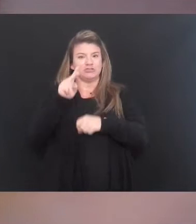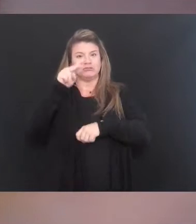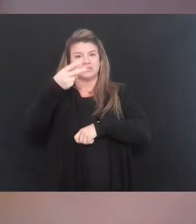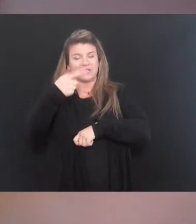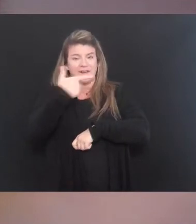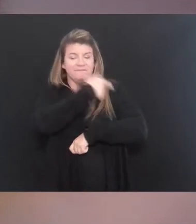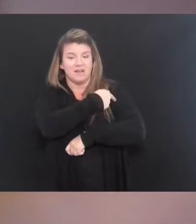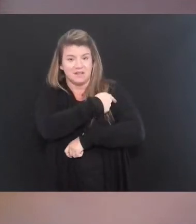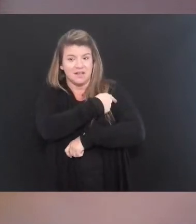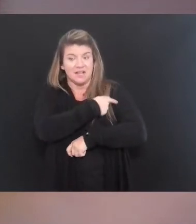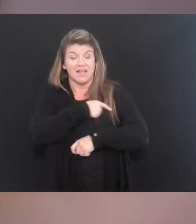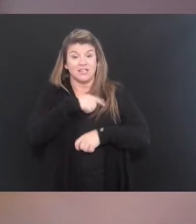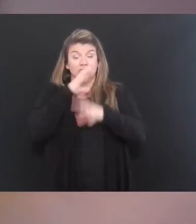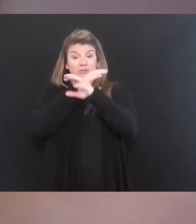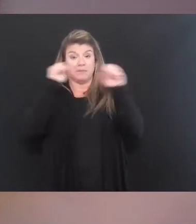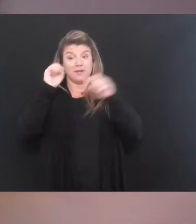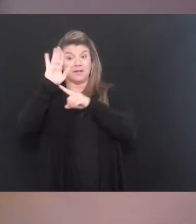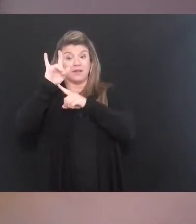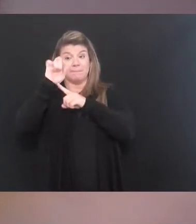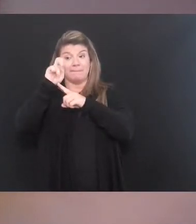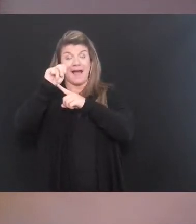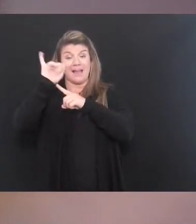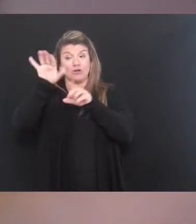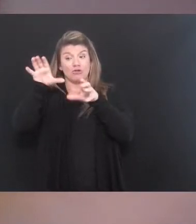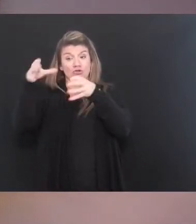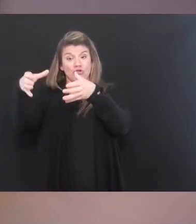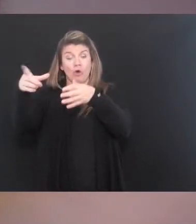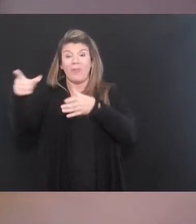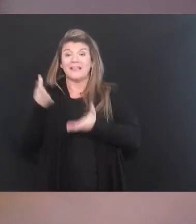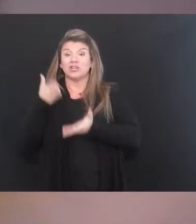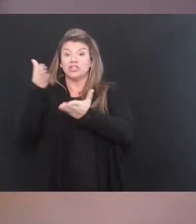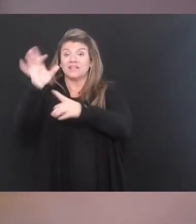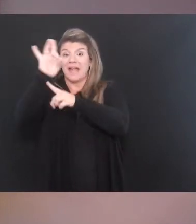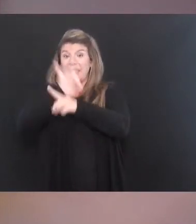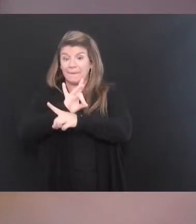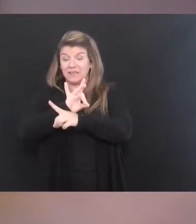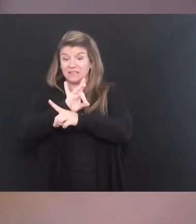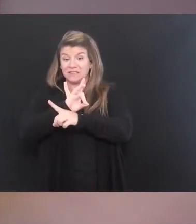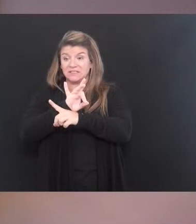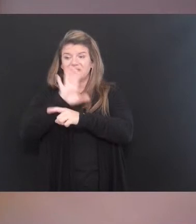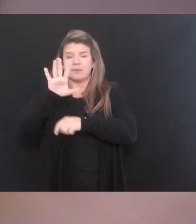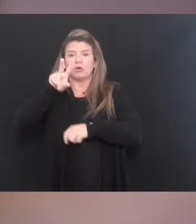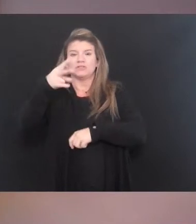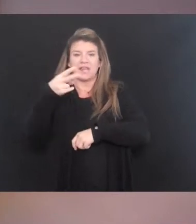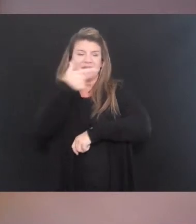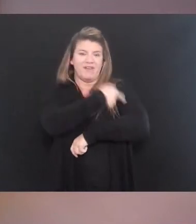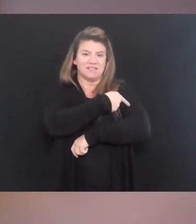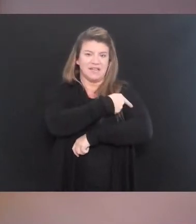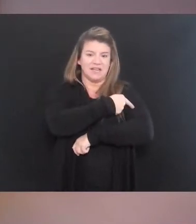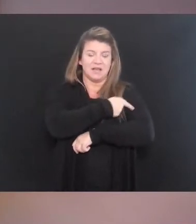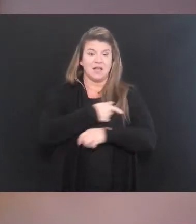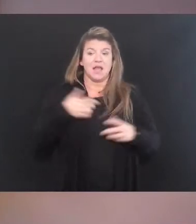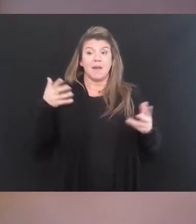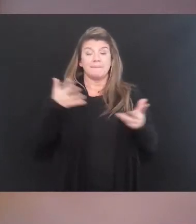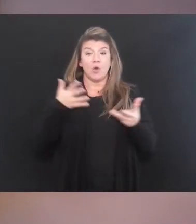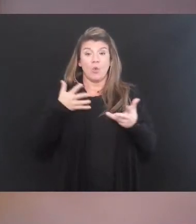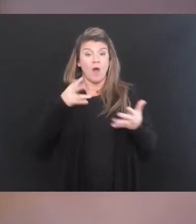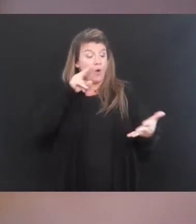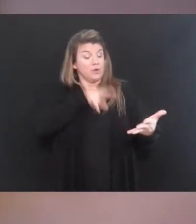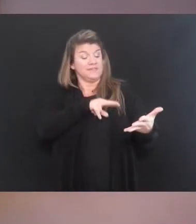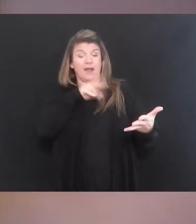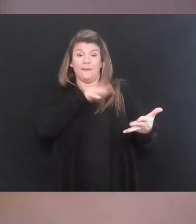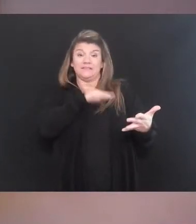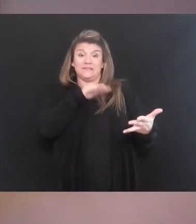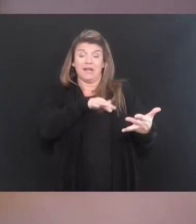Biden administration suggested initially was 8 months from the end of their second vaccine. But what's been demonstrated